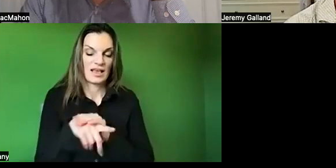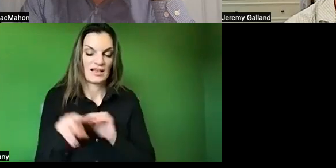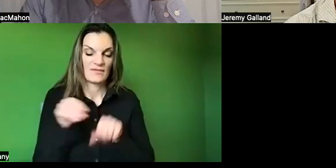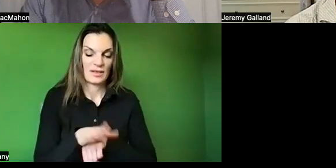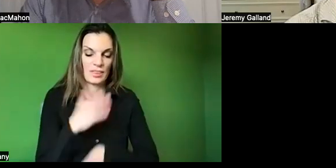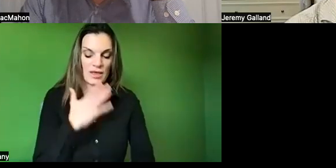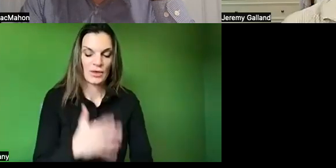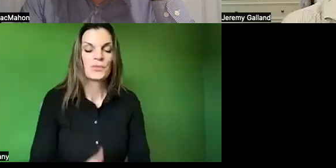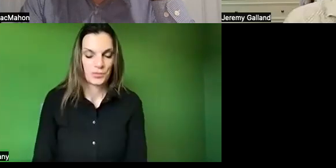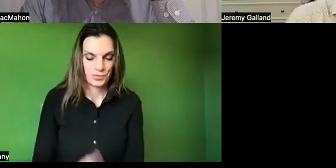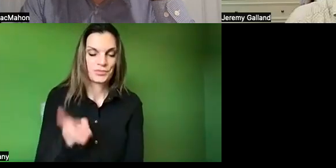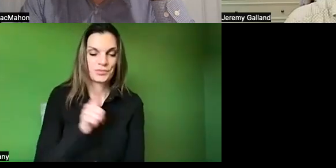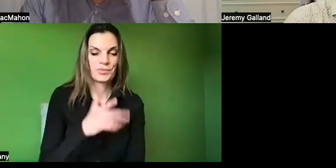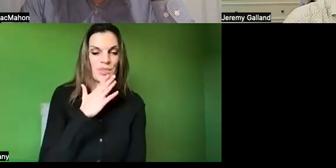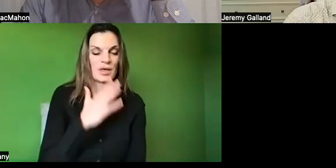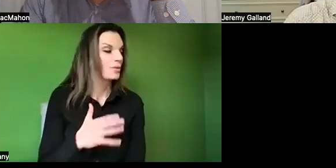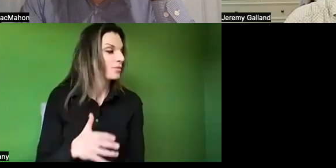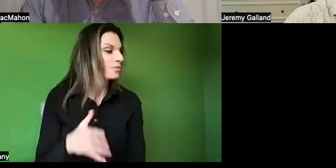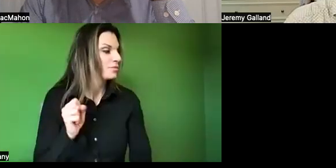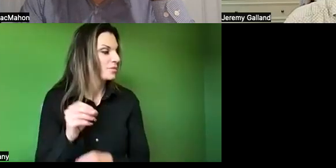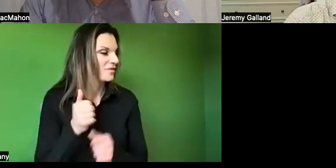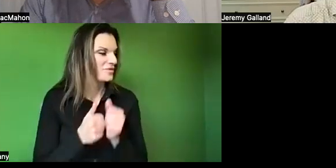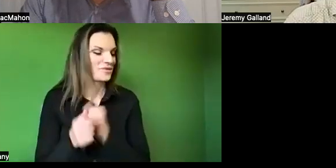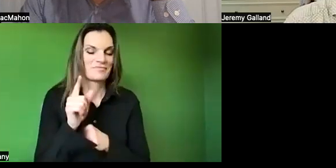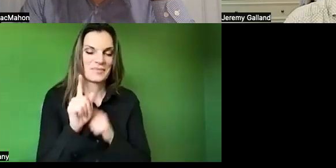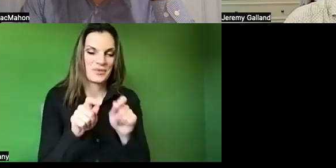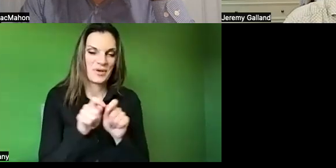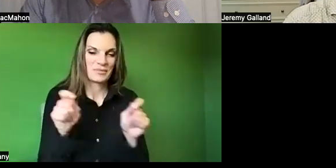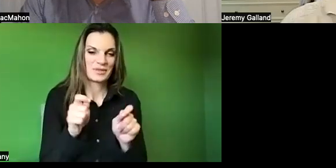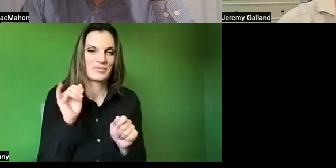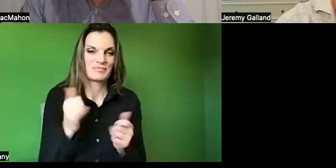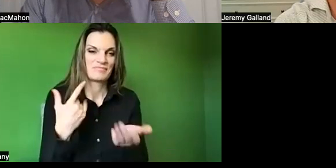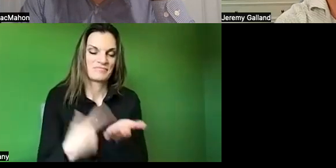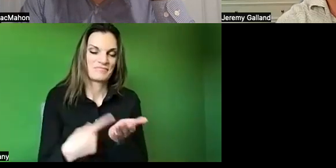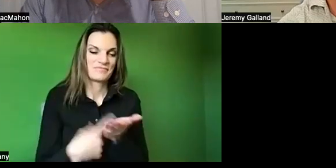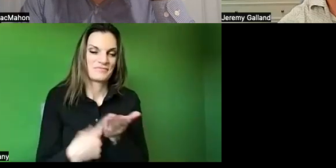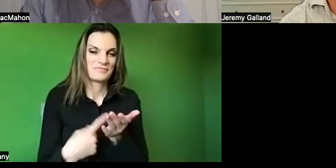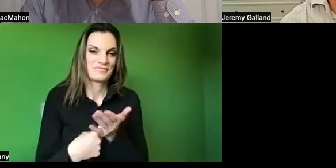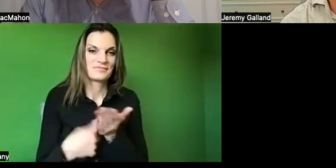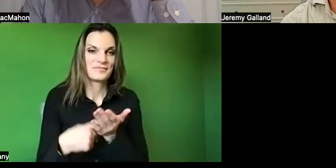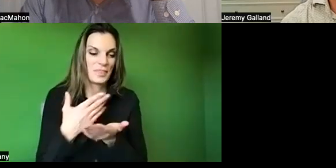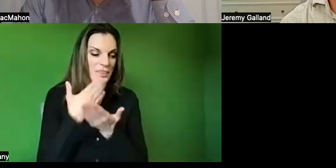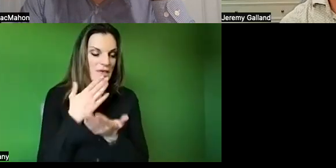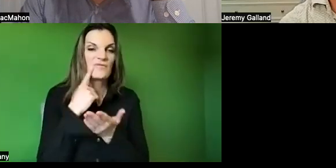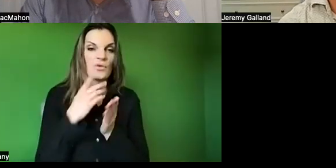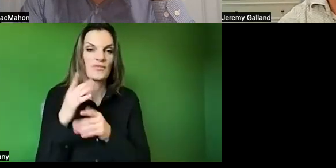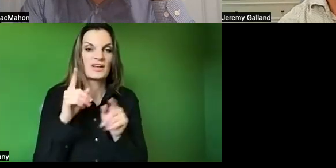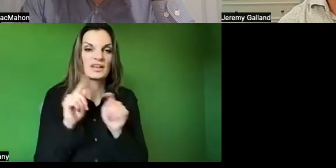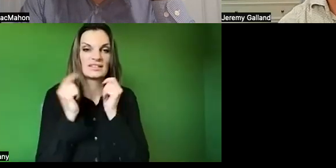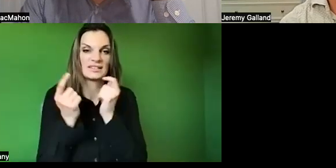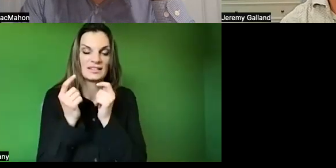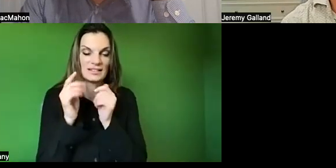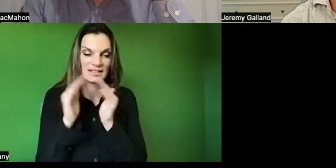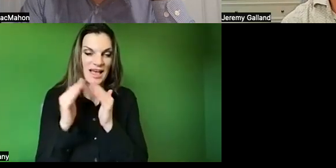Thank you. Thank you very much. Okay, everybody, that wraps up the forum. So, thanks to the Rivertowns League, of course, for putting